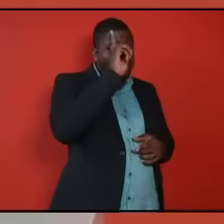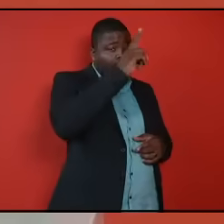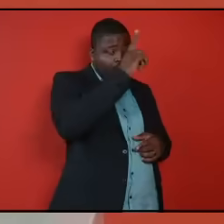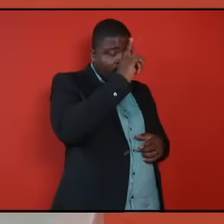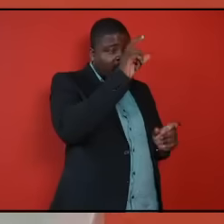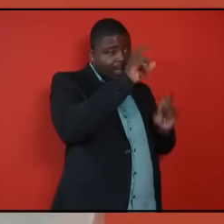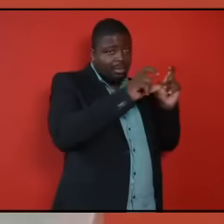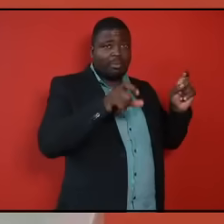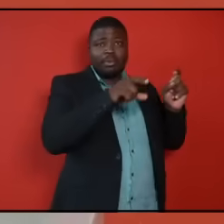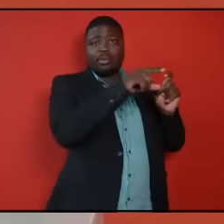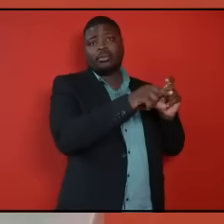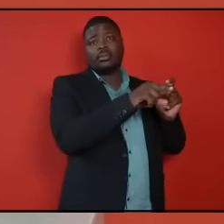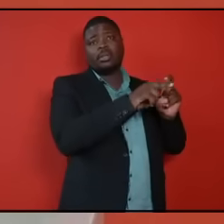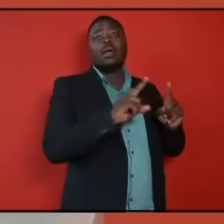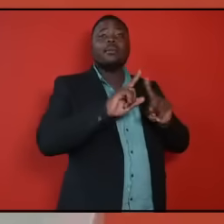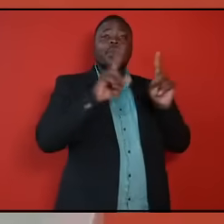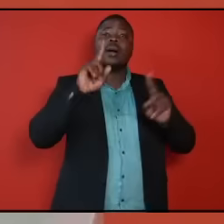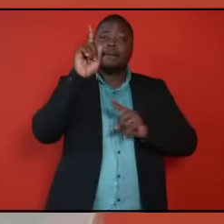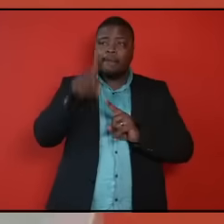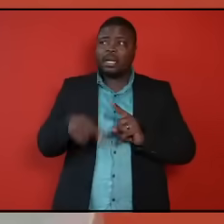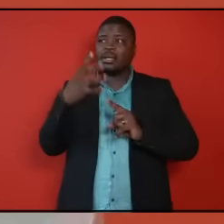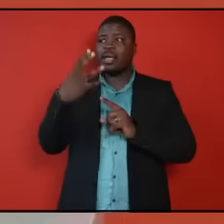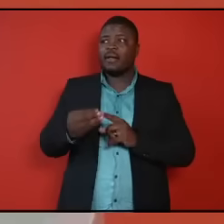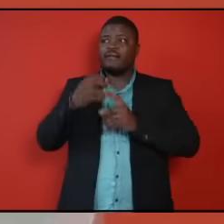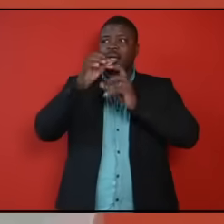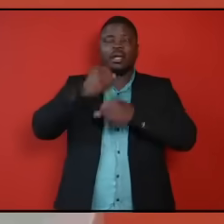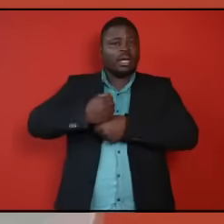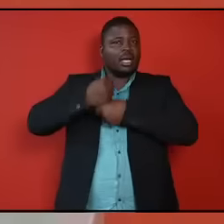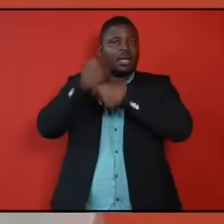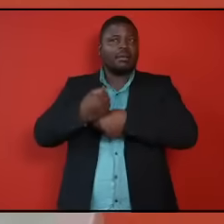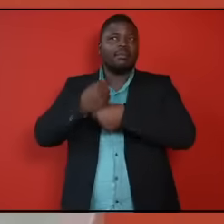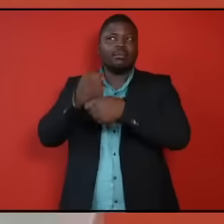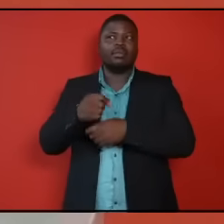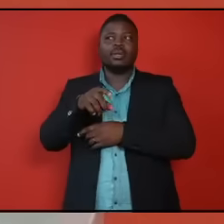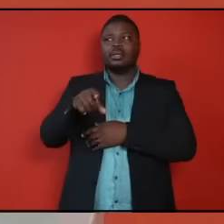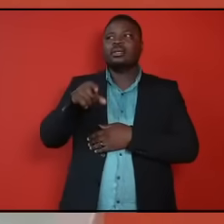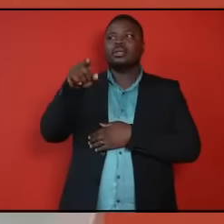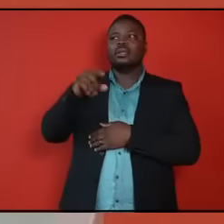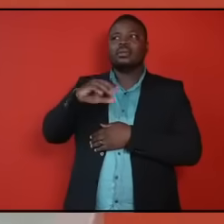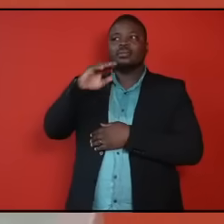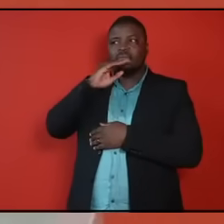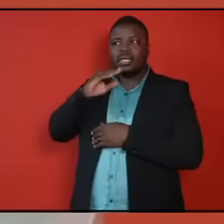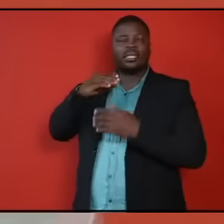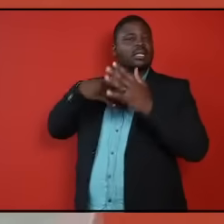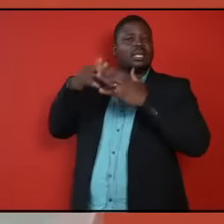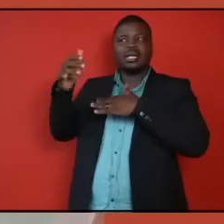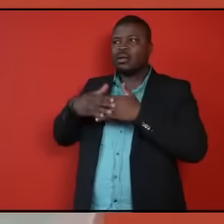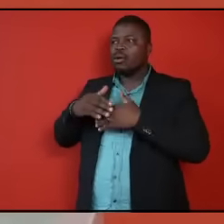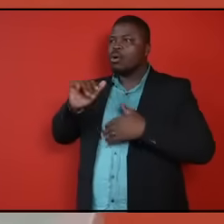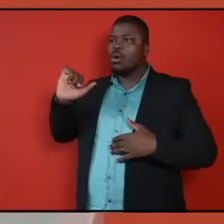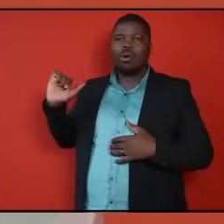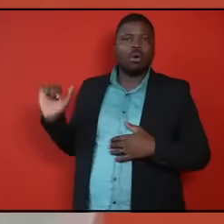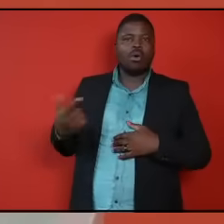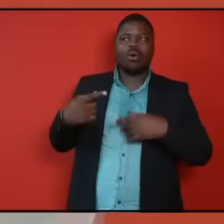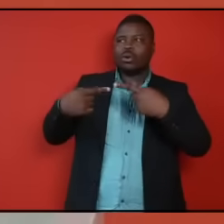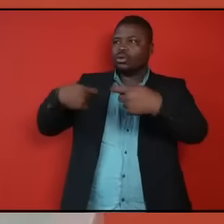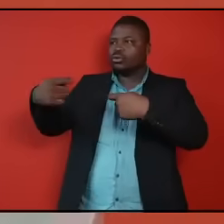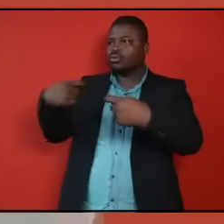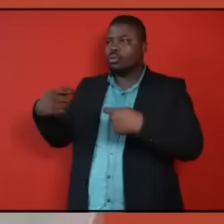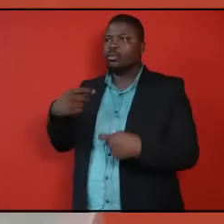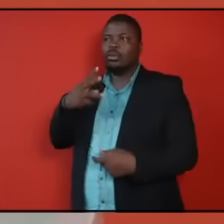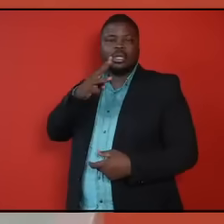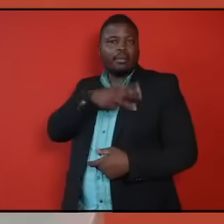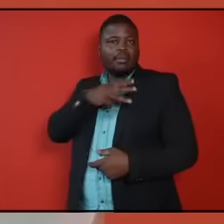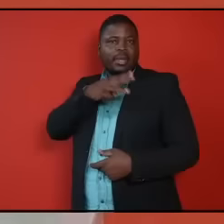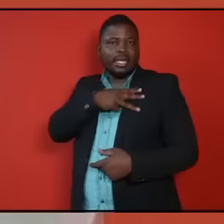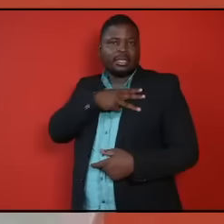Let there be a campaign that every shop, for it to thrive, the manager must be in a position